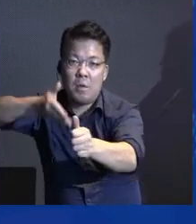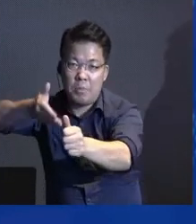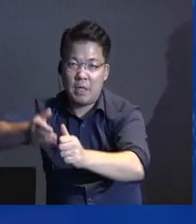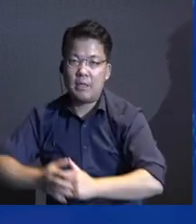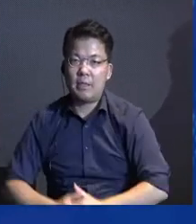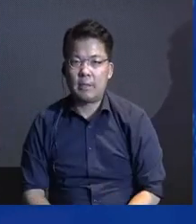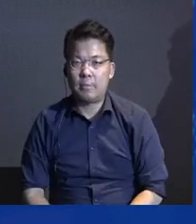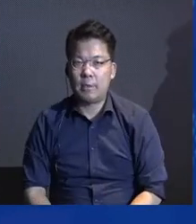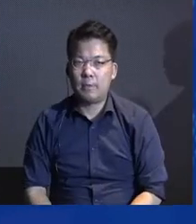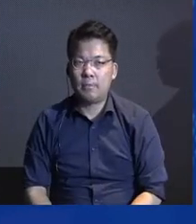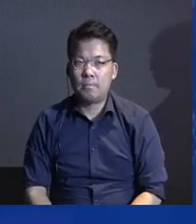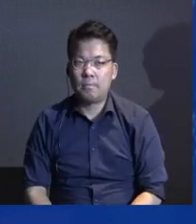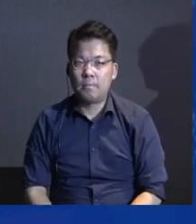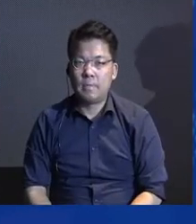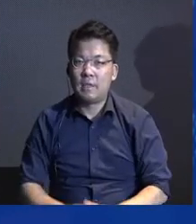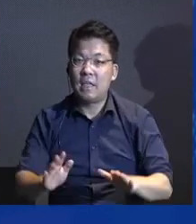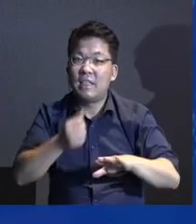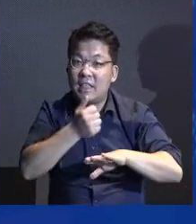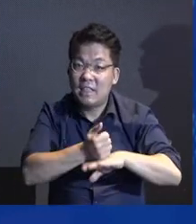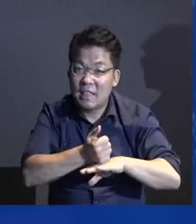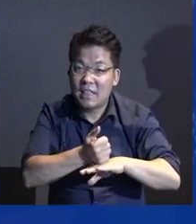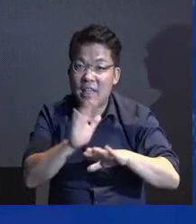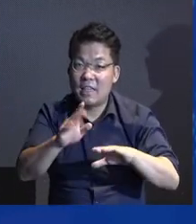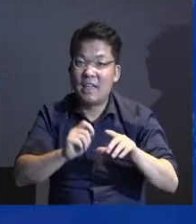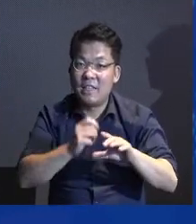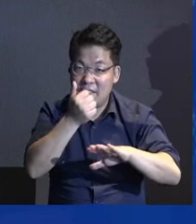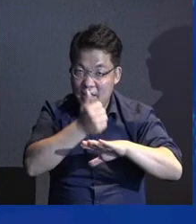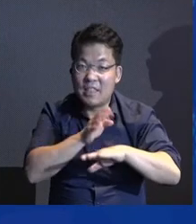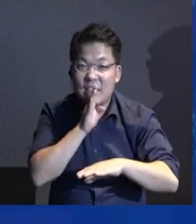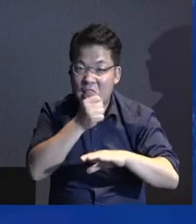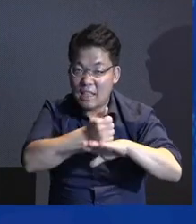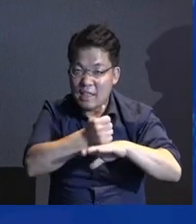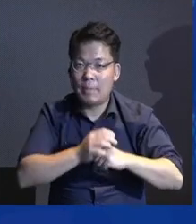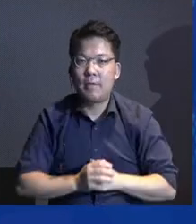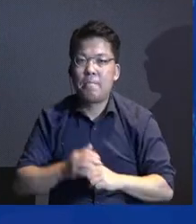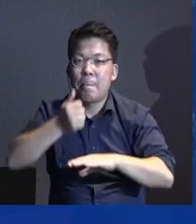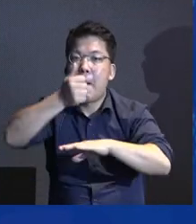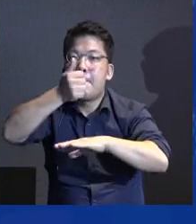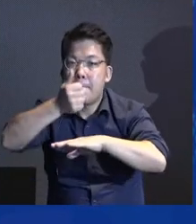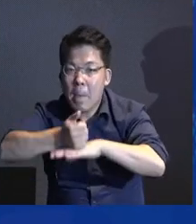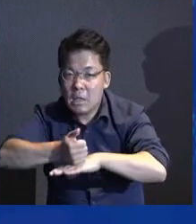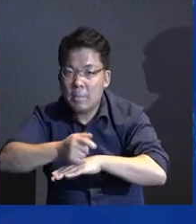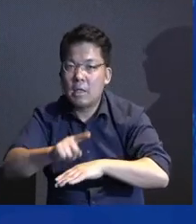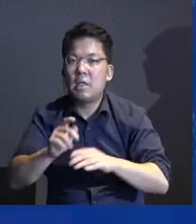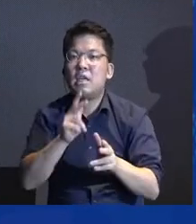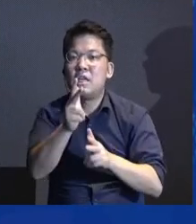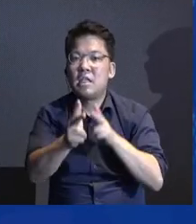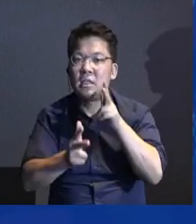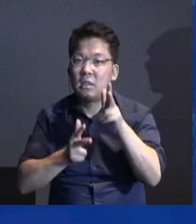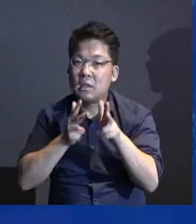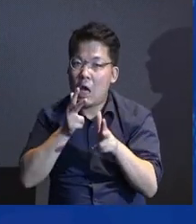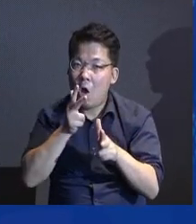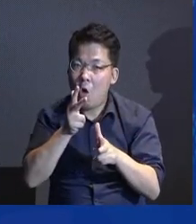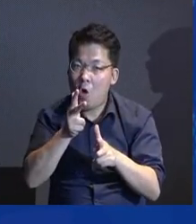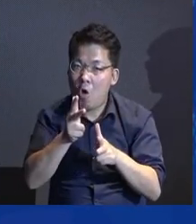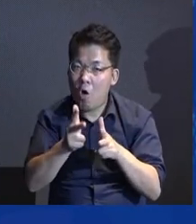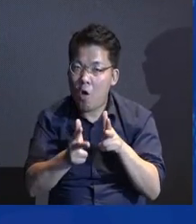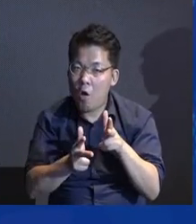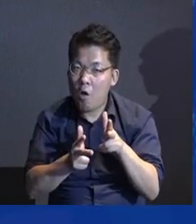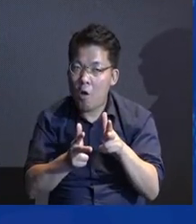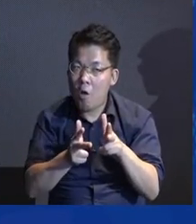almost last slide, we have a final event within the project on October the